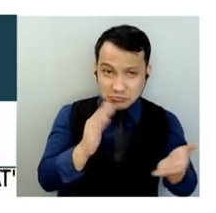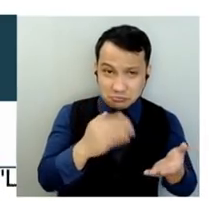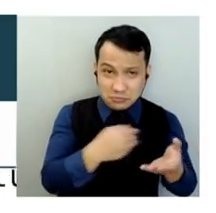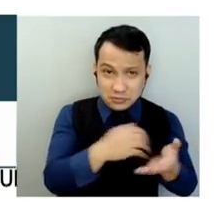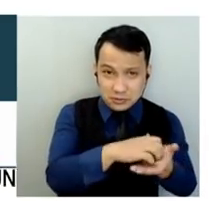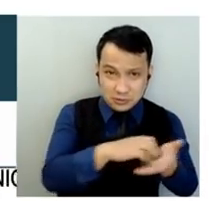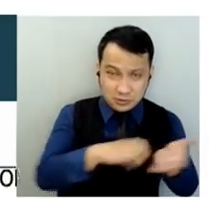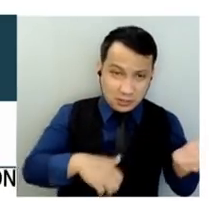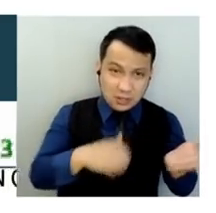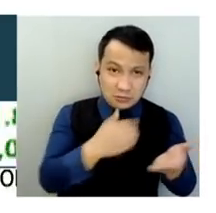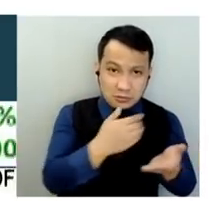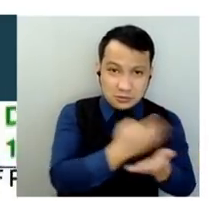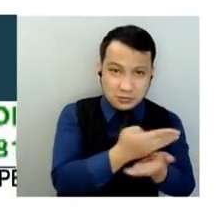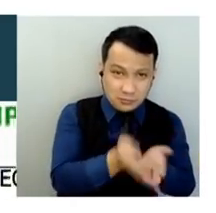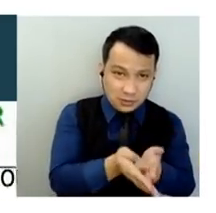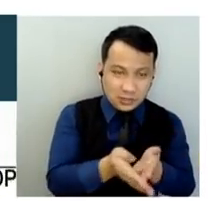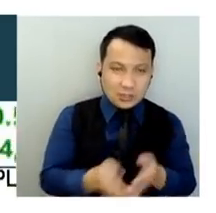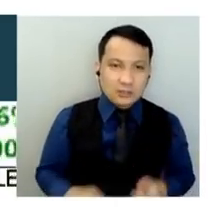Congressman. Yes.